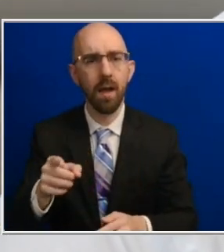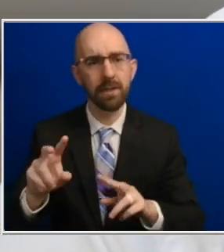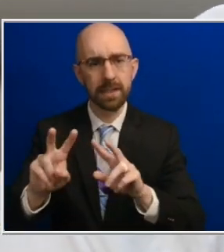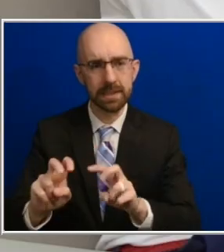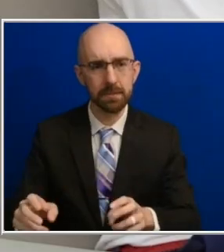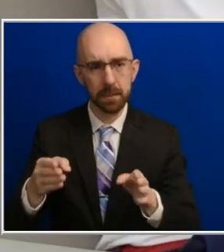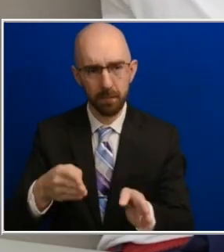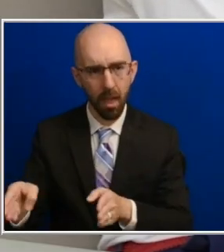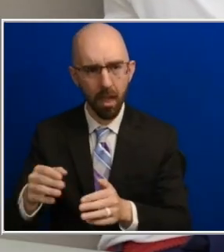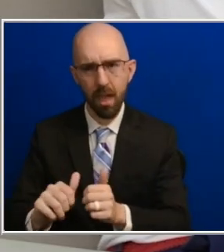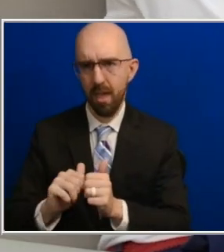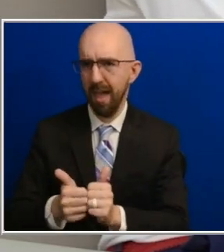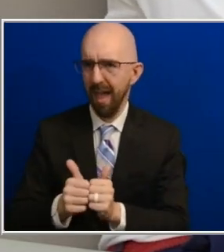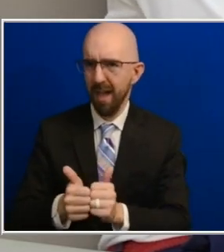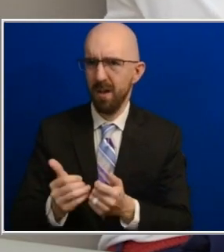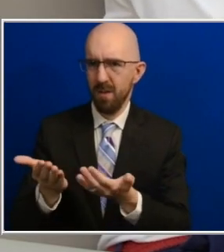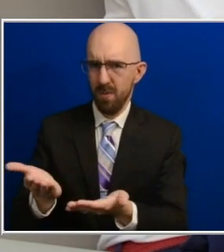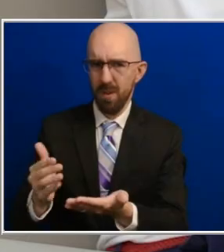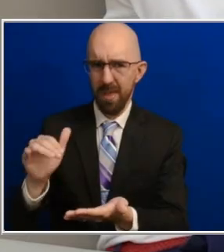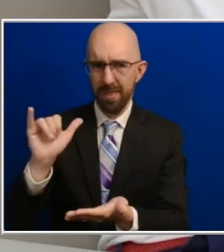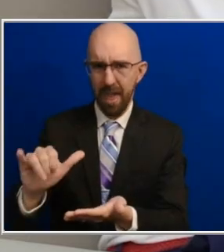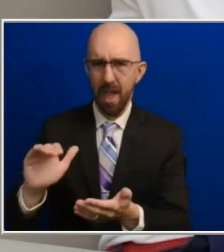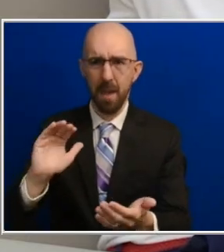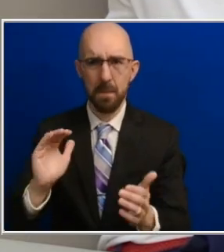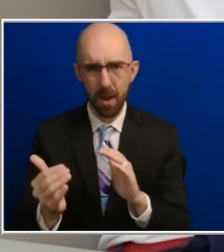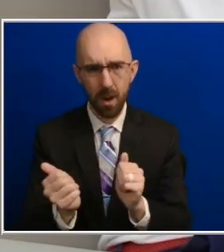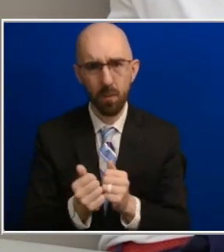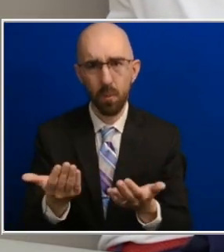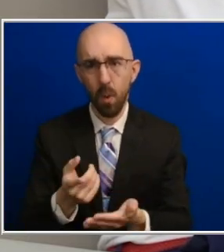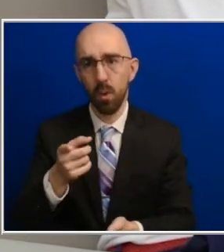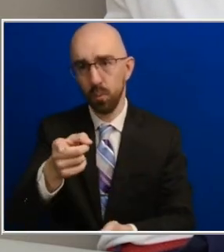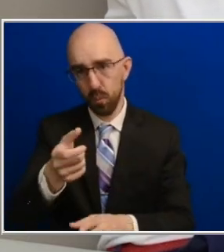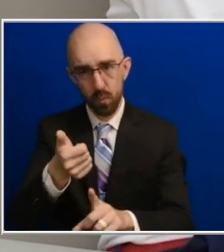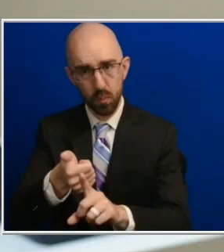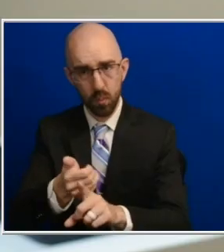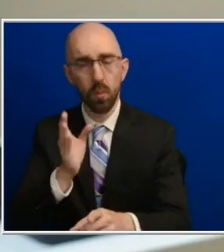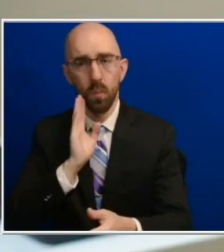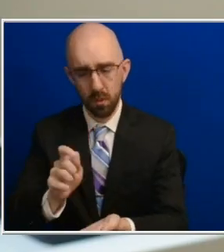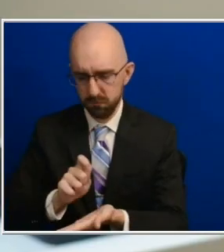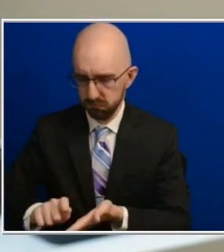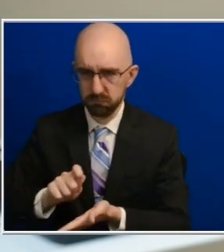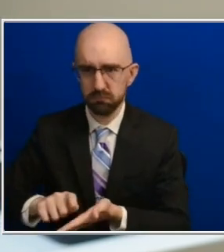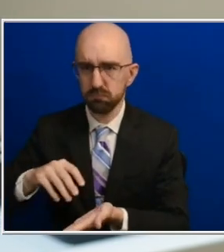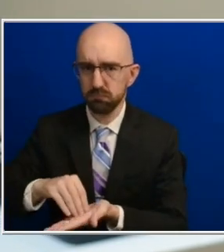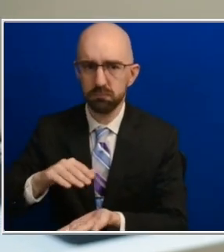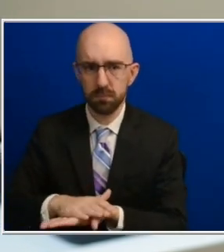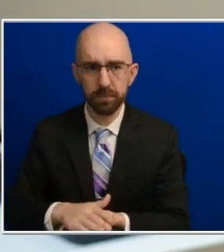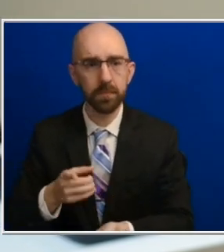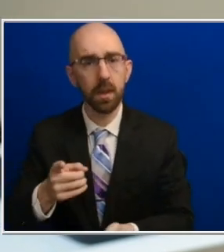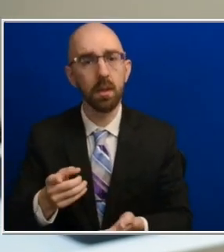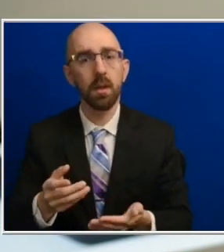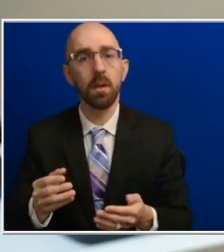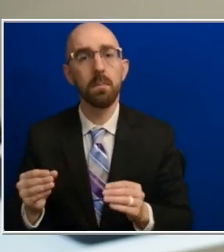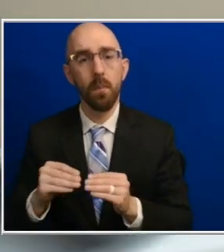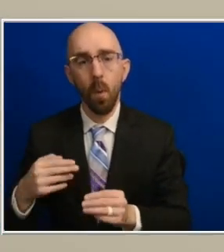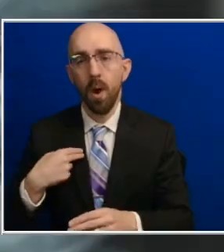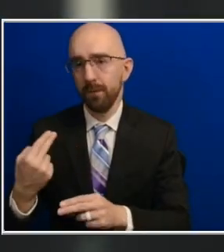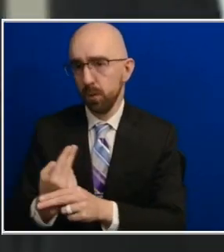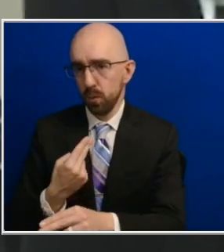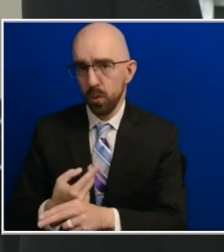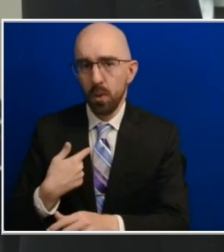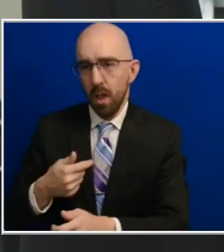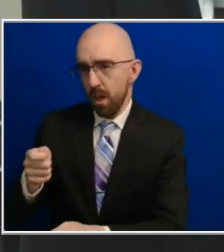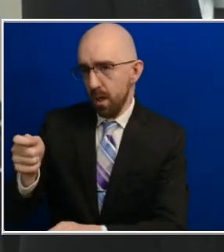How does that compare to what you would be able to write? So the more I've used it and the more I correct things or change